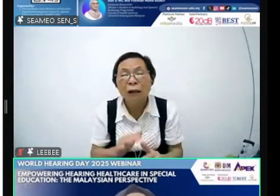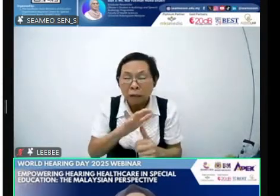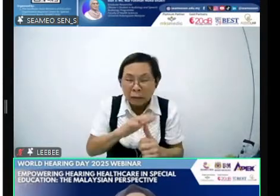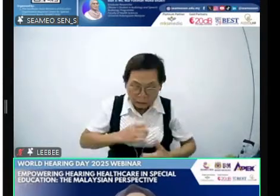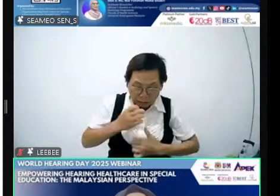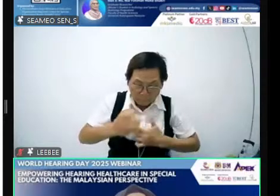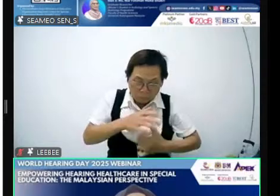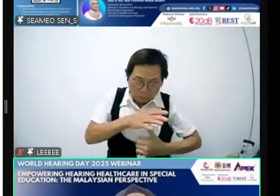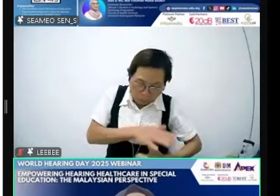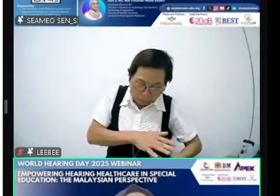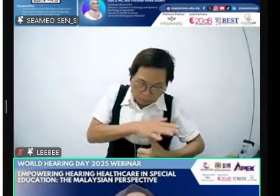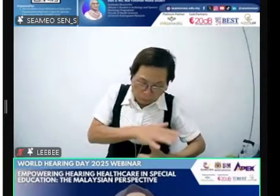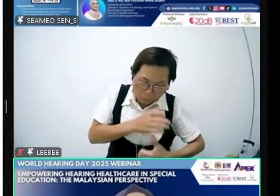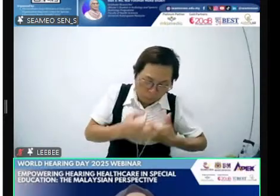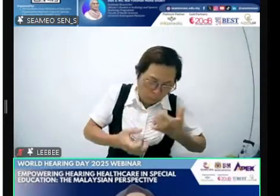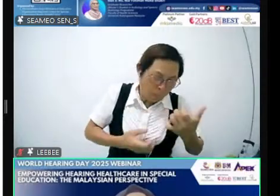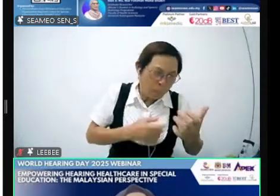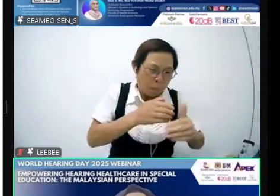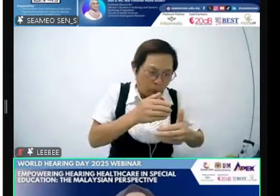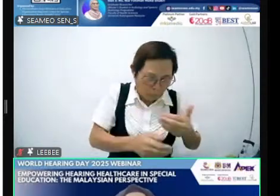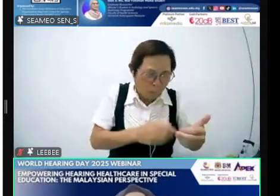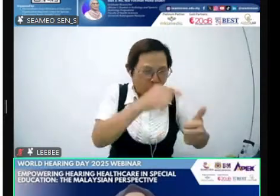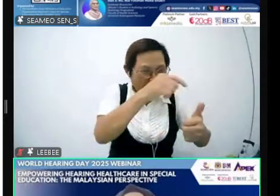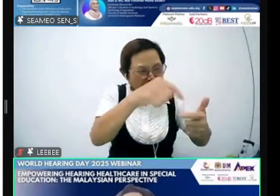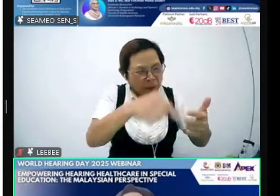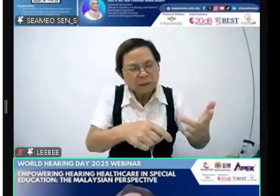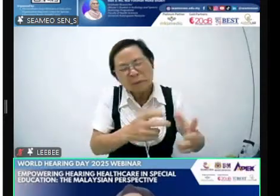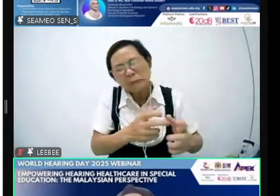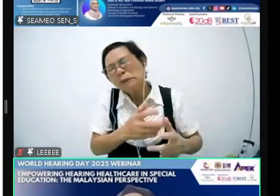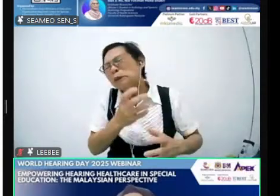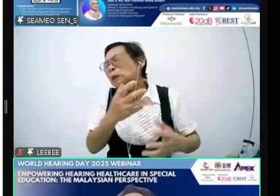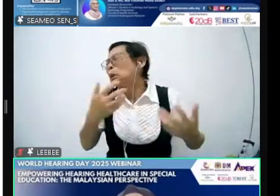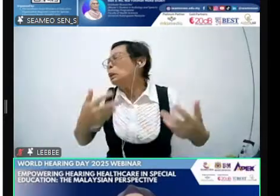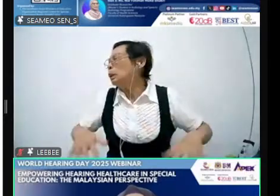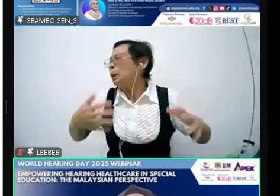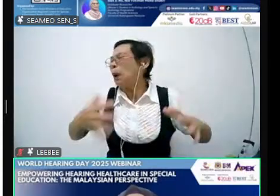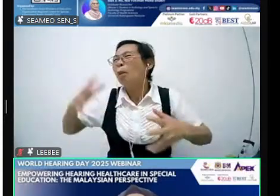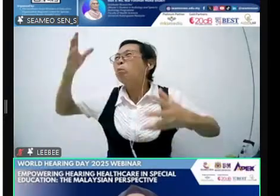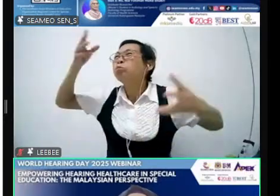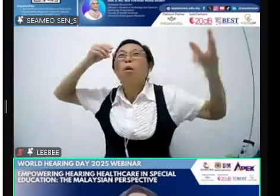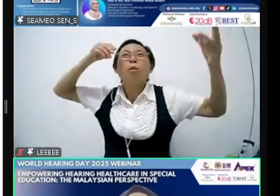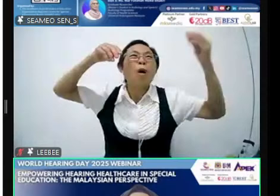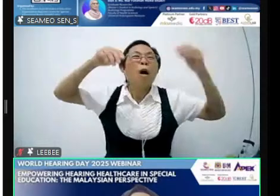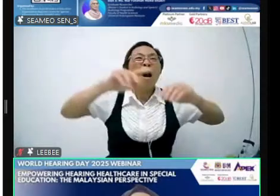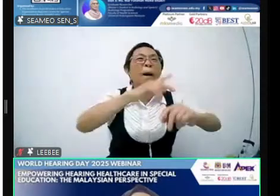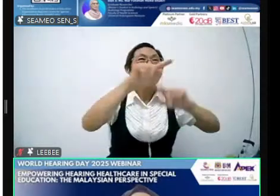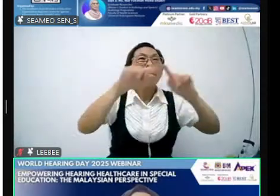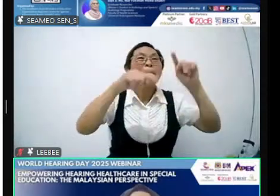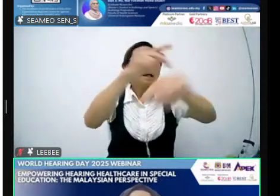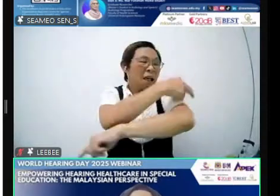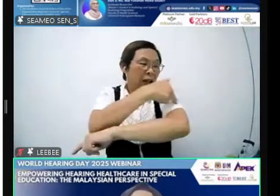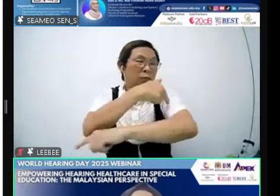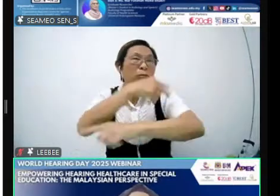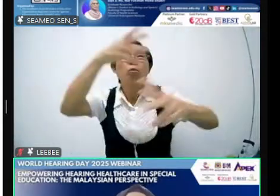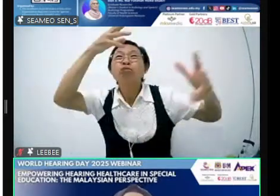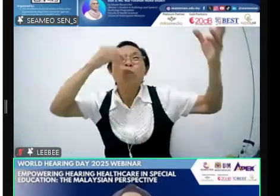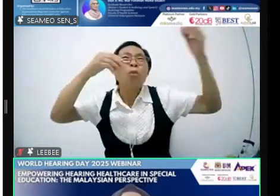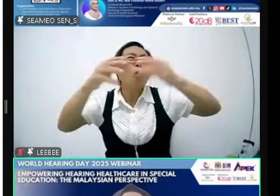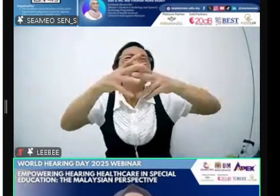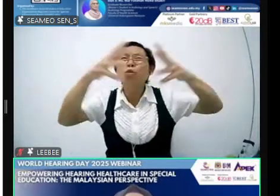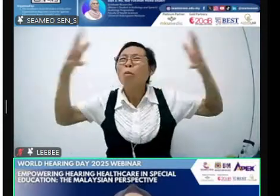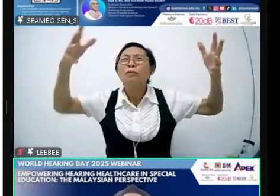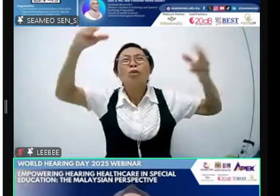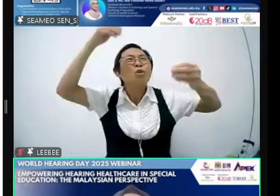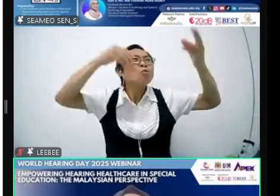process feel overwhelming, and they receive too much information during clinic visits. Studies have shown that